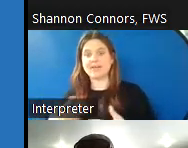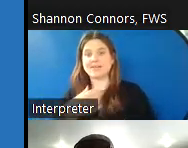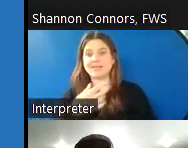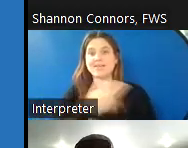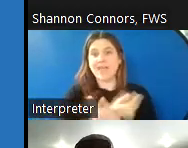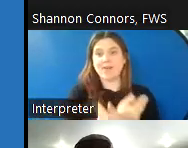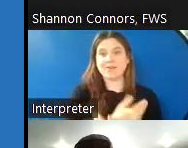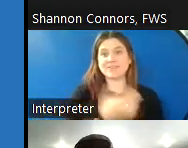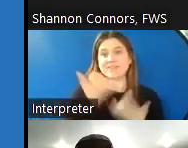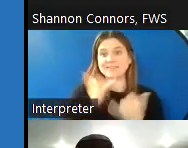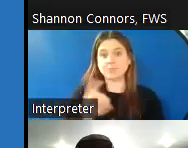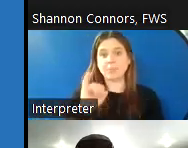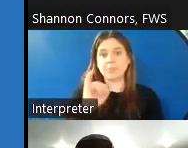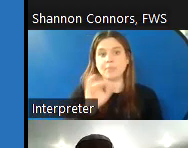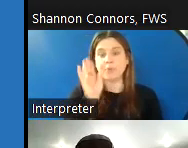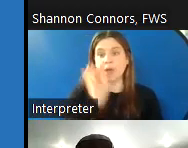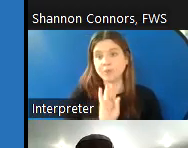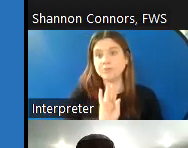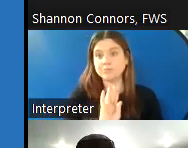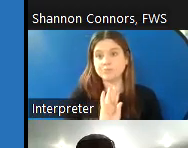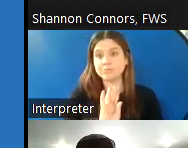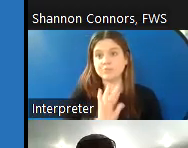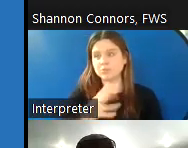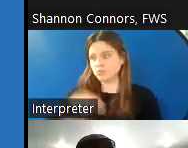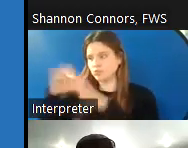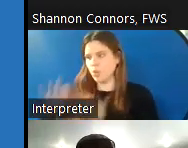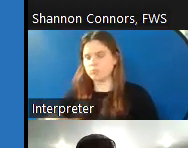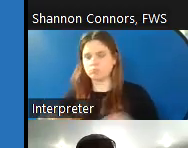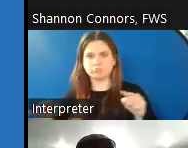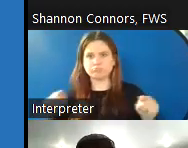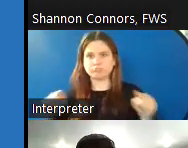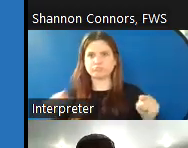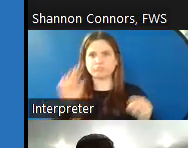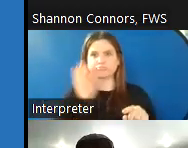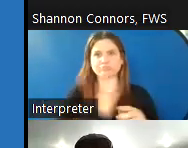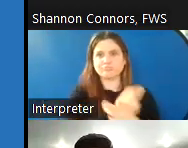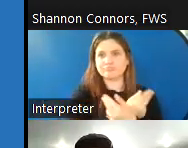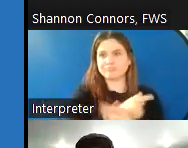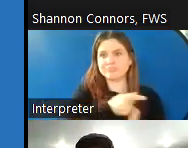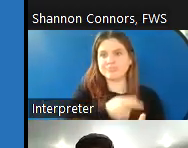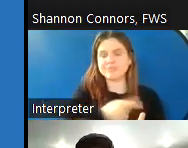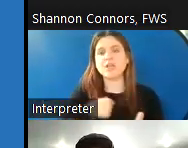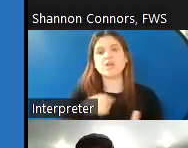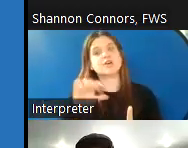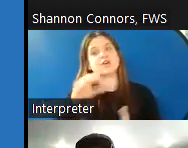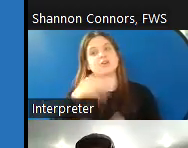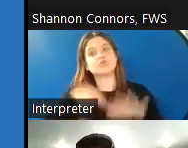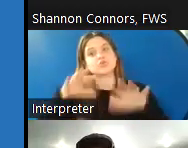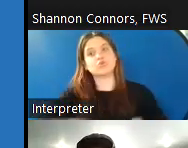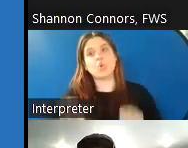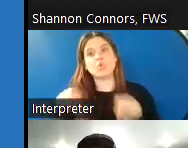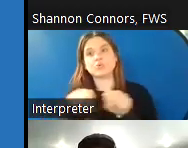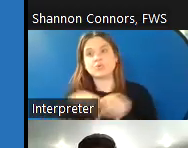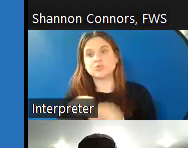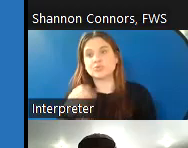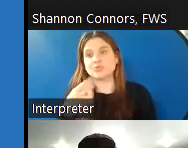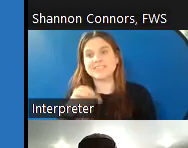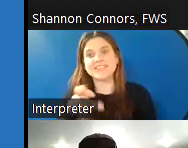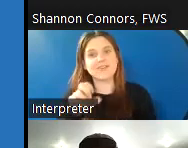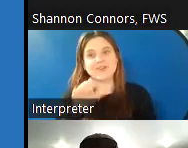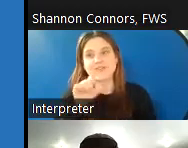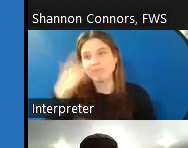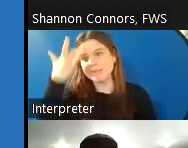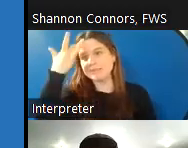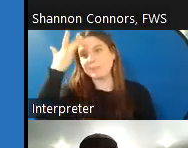brown. And my wildlife guy kind of explained it to me that snowshoe hare are probably not the brightest individuals on the